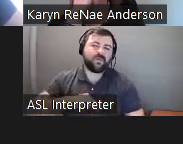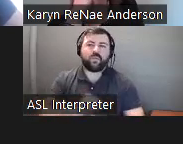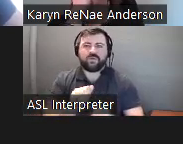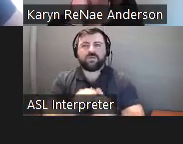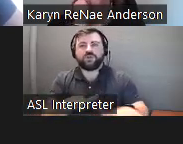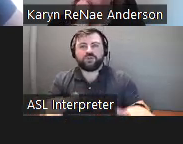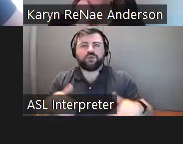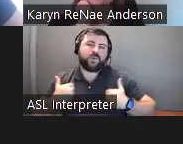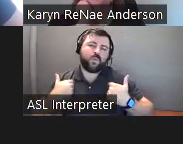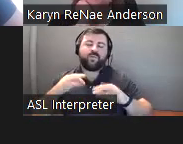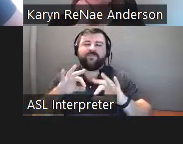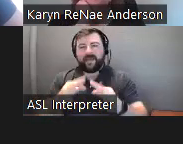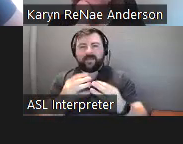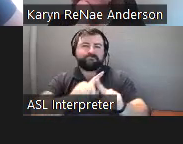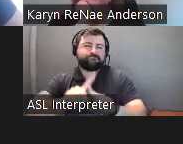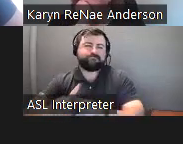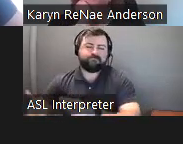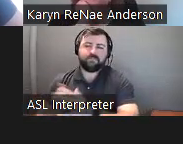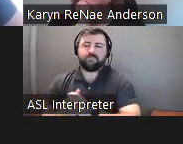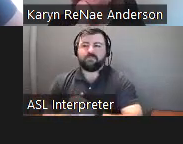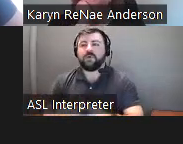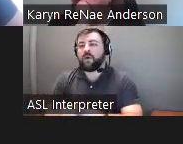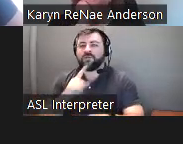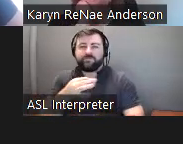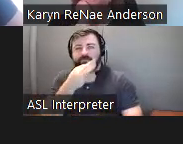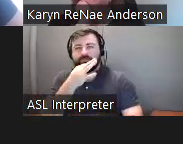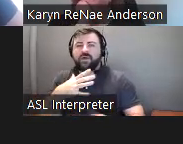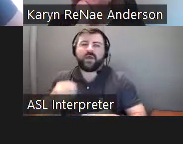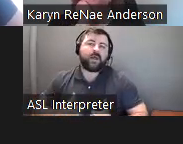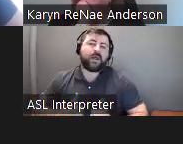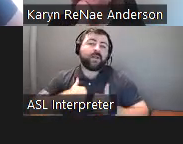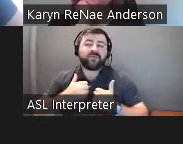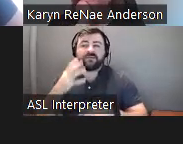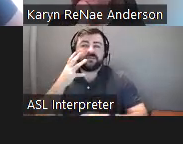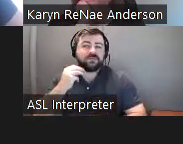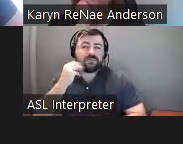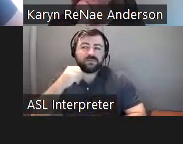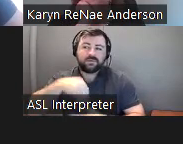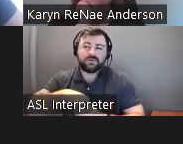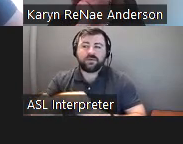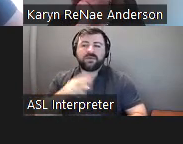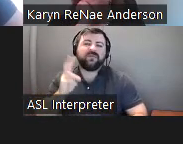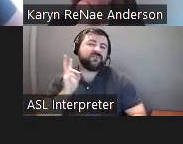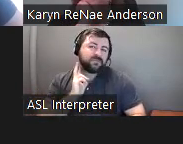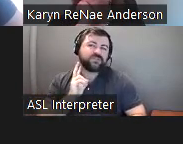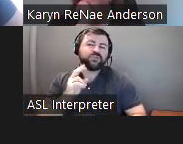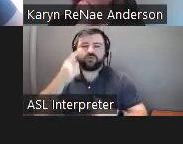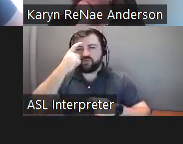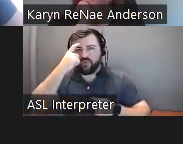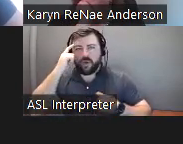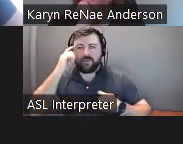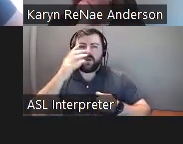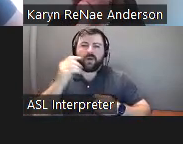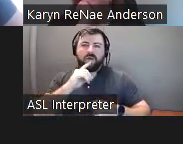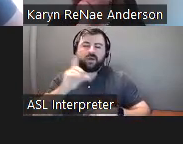and families. And I also have expertise and lived experience in victimization, trauma, and adverse